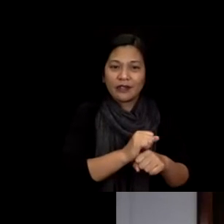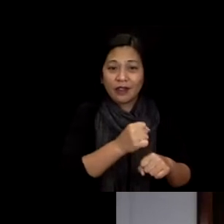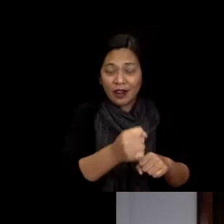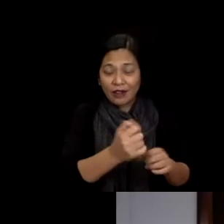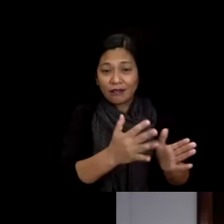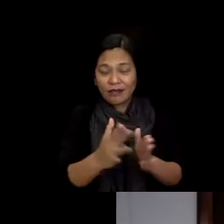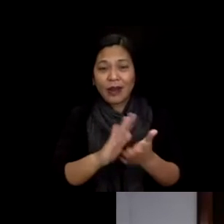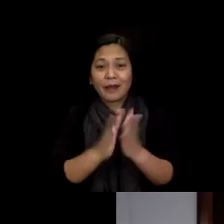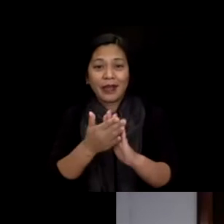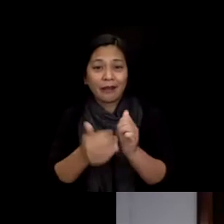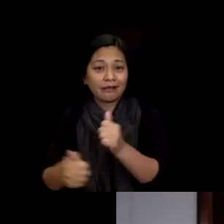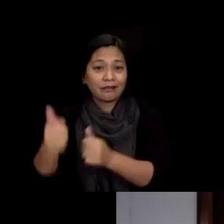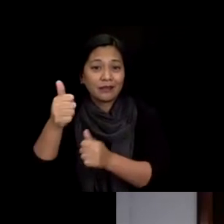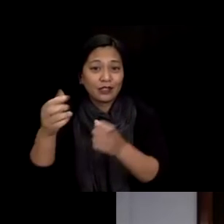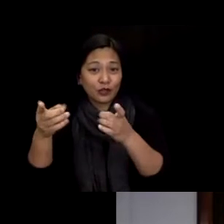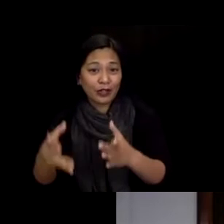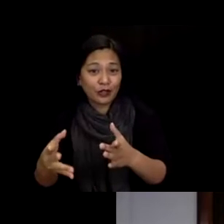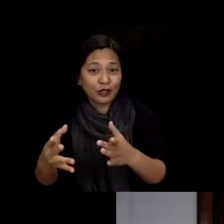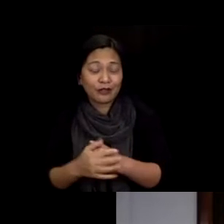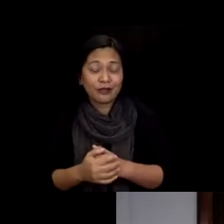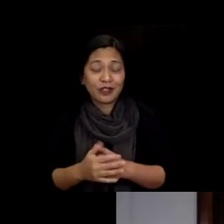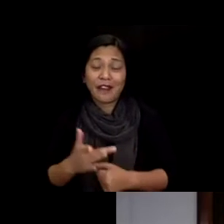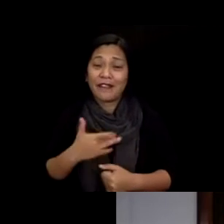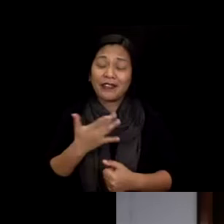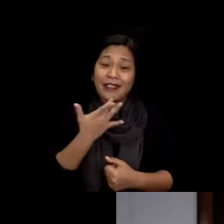So a very, very, very lucky person.